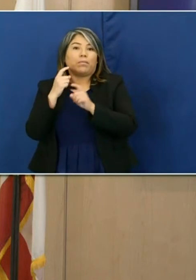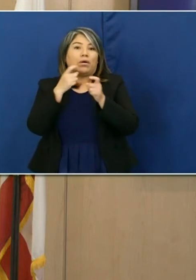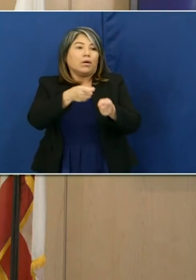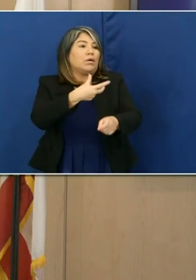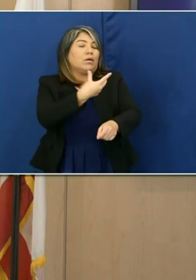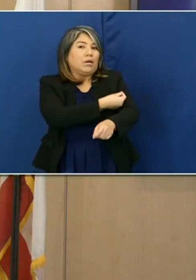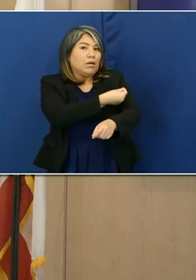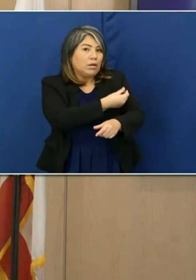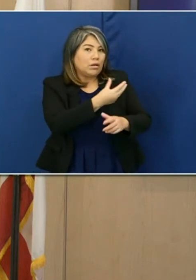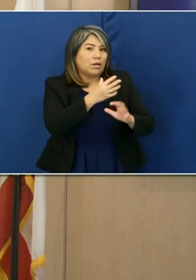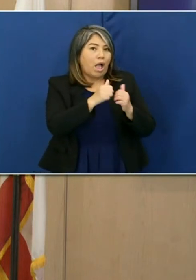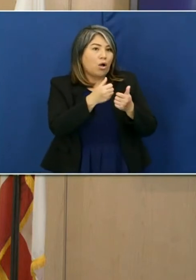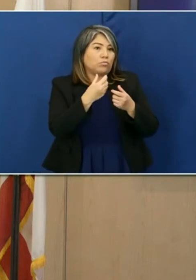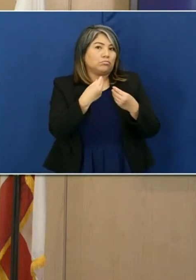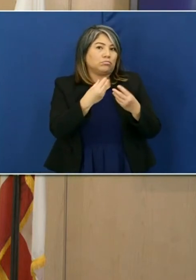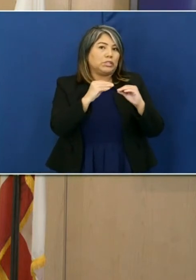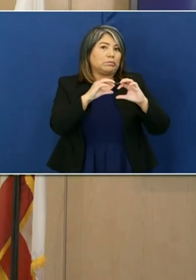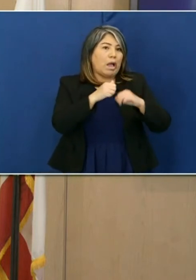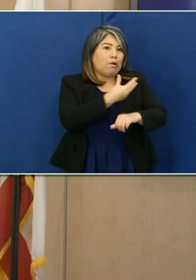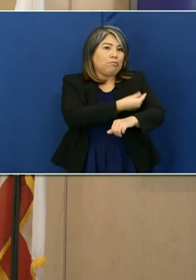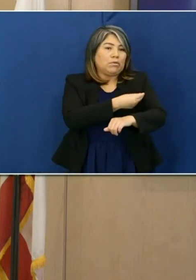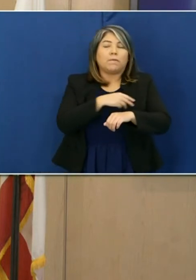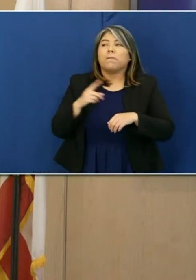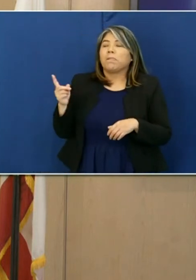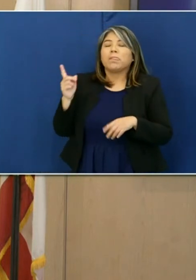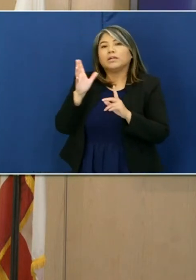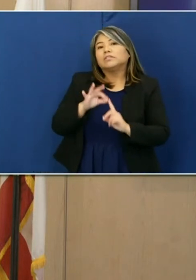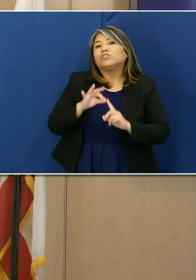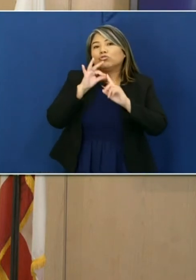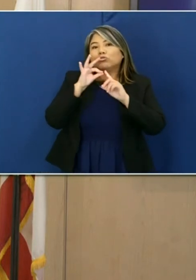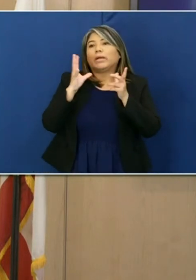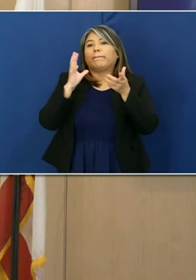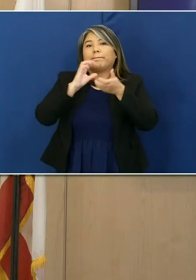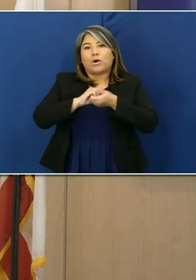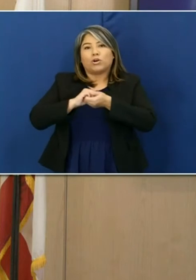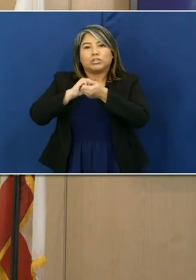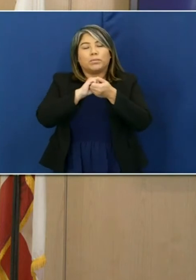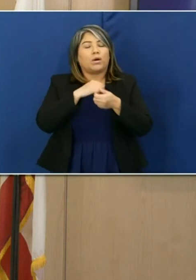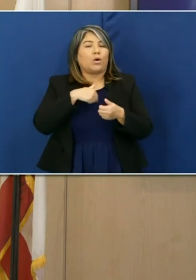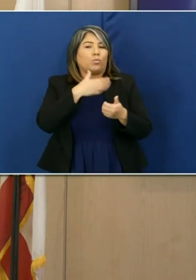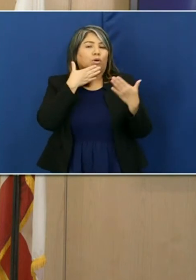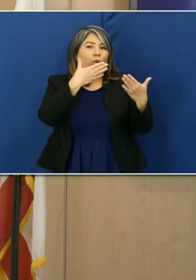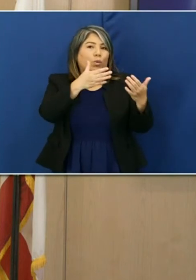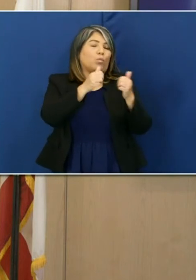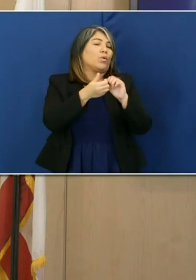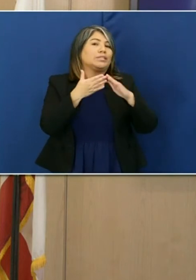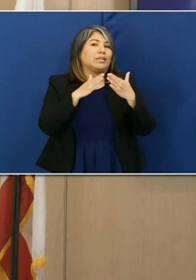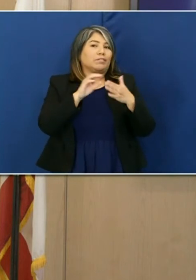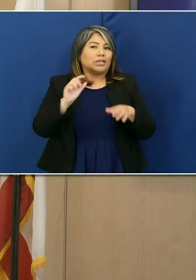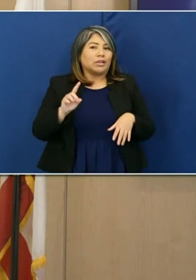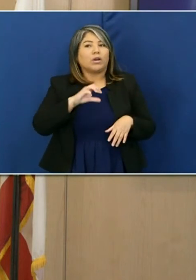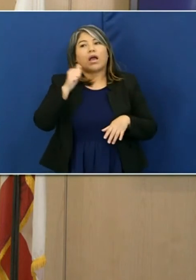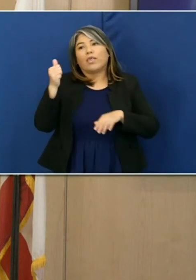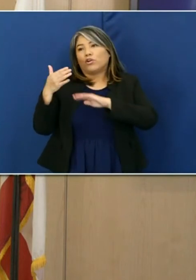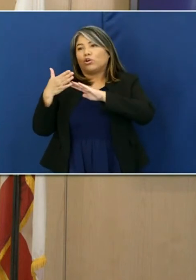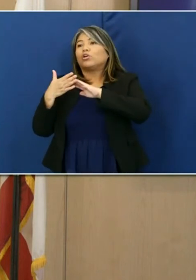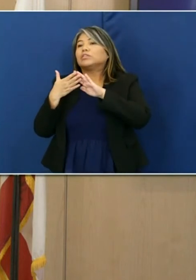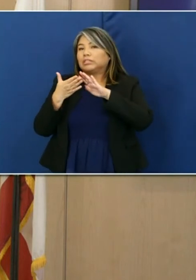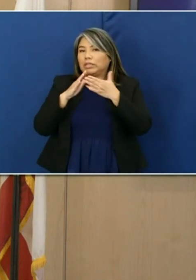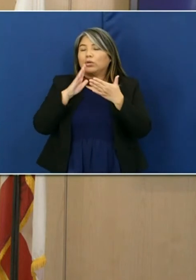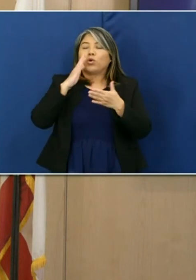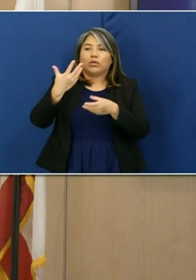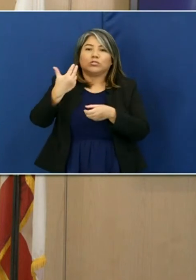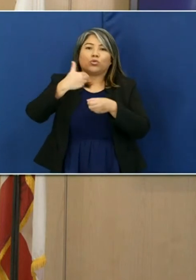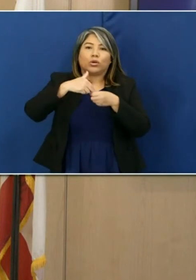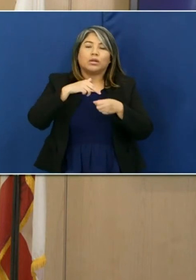vaccinated? Yeah, this is a unique partnership, and we're grateful for the city of San Diego and other cities that we believe will join in to develop